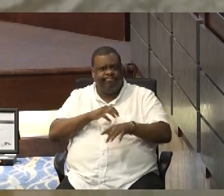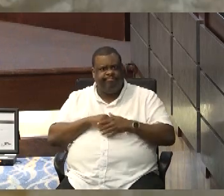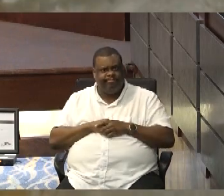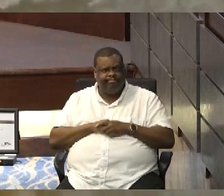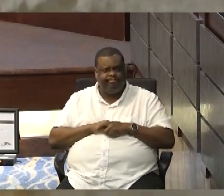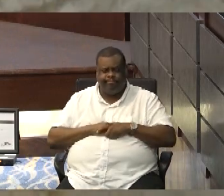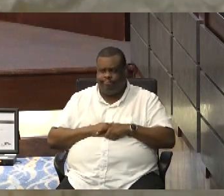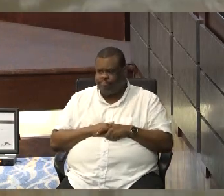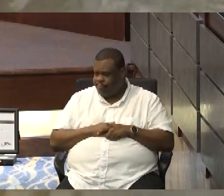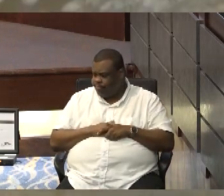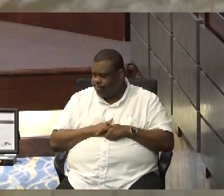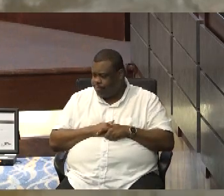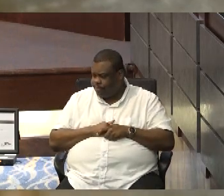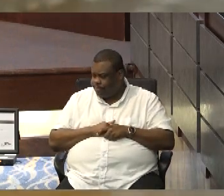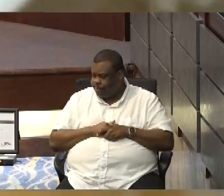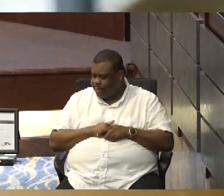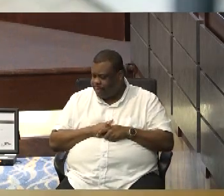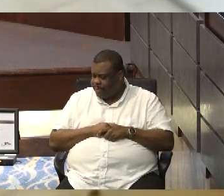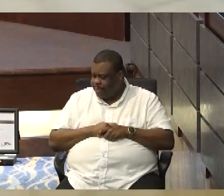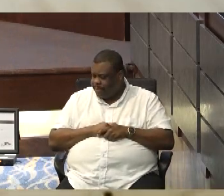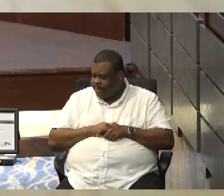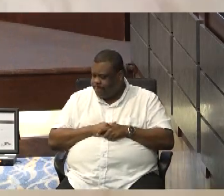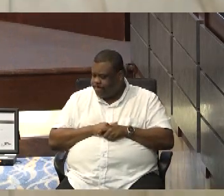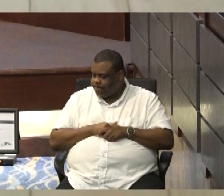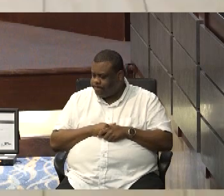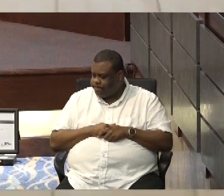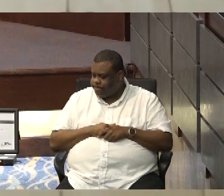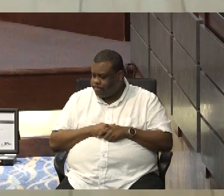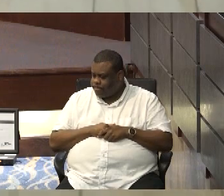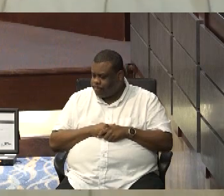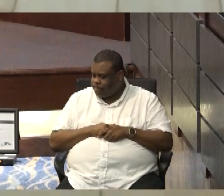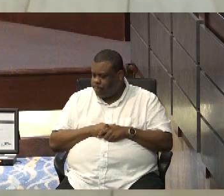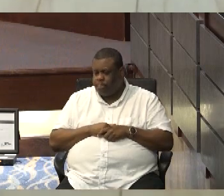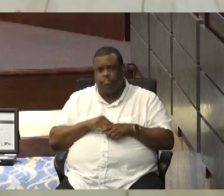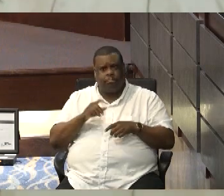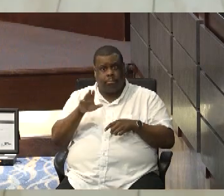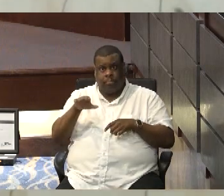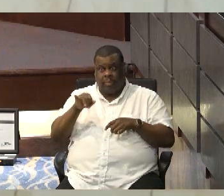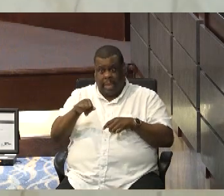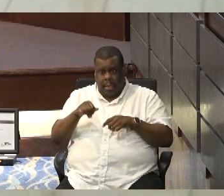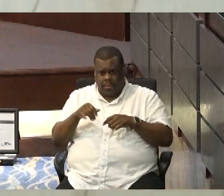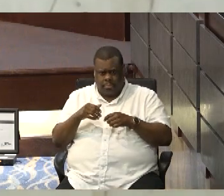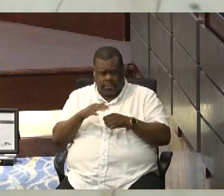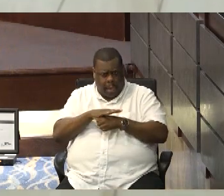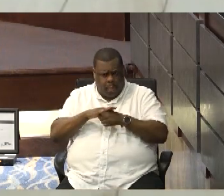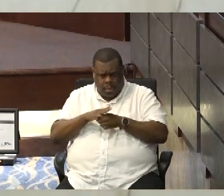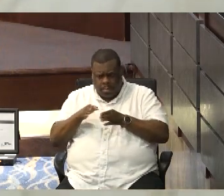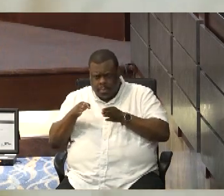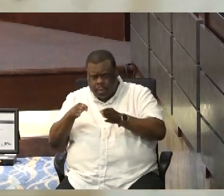Is that in the same neighborhood? Ann? Yes, it is. It is.